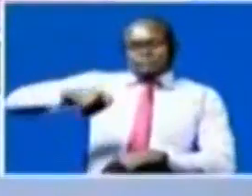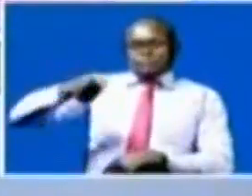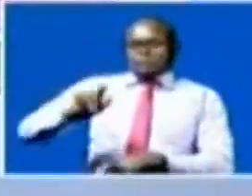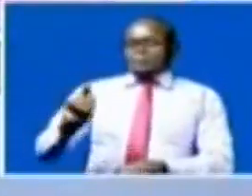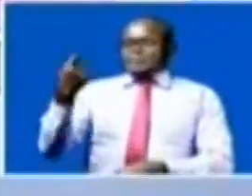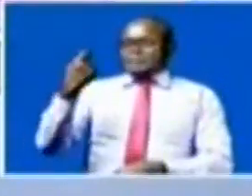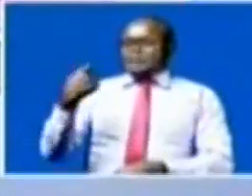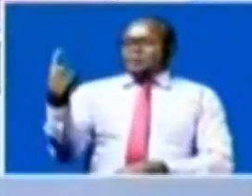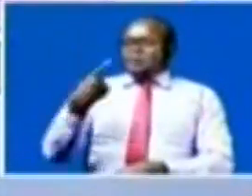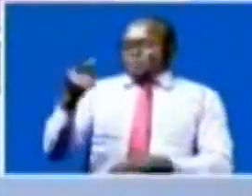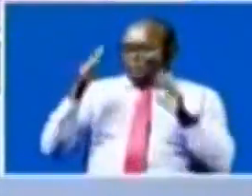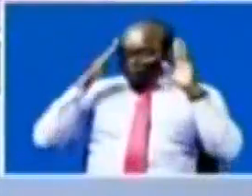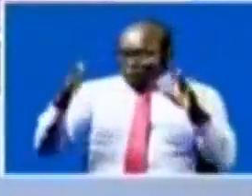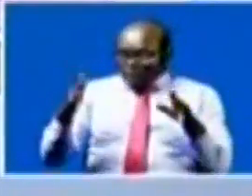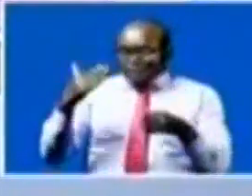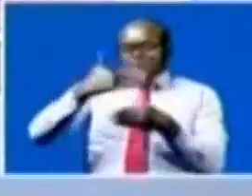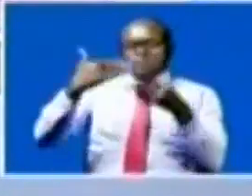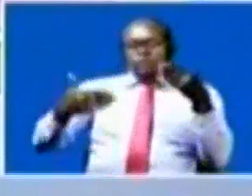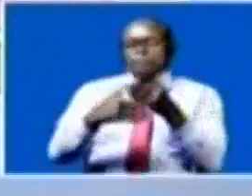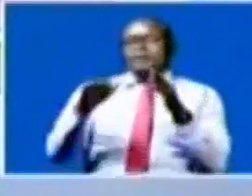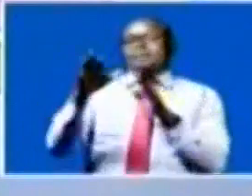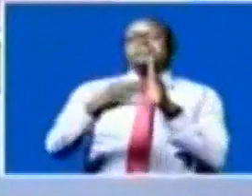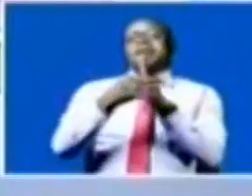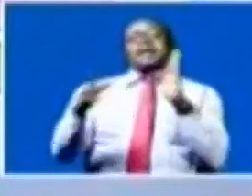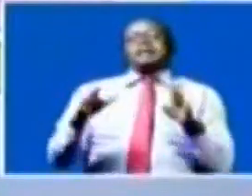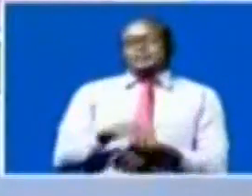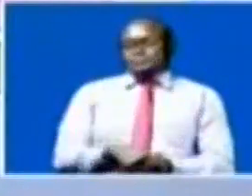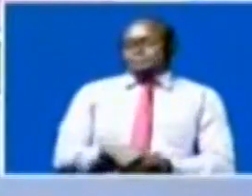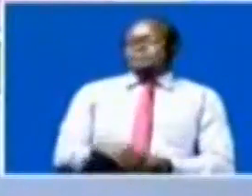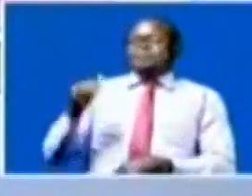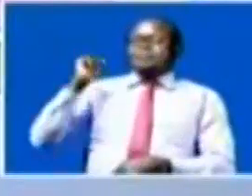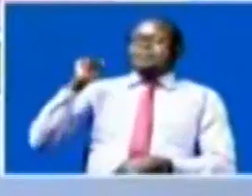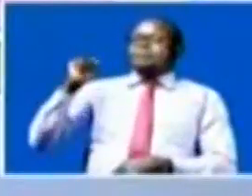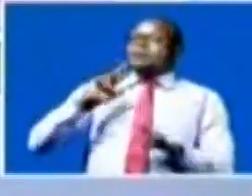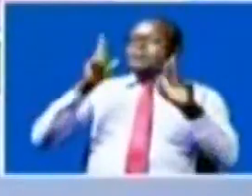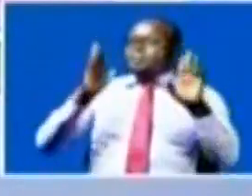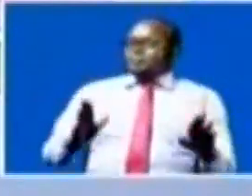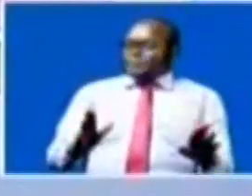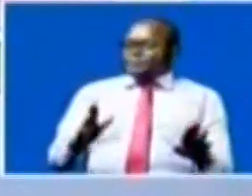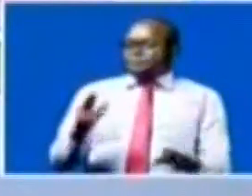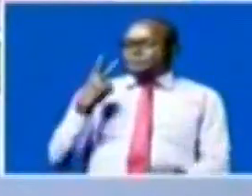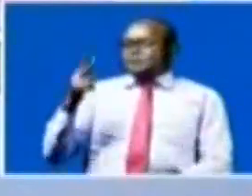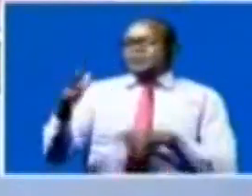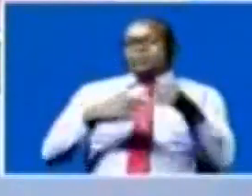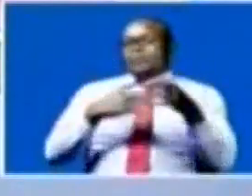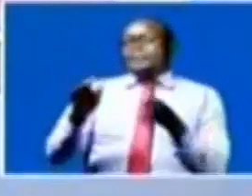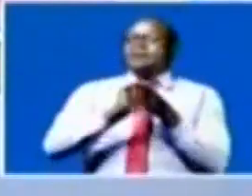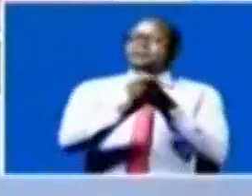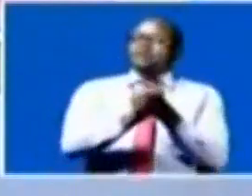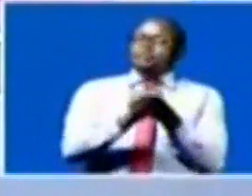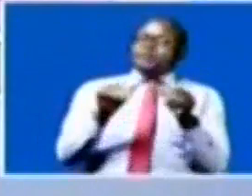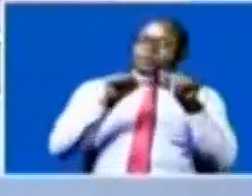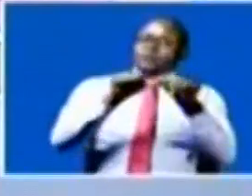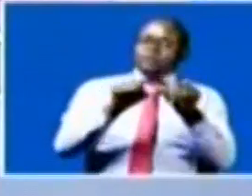appears to be only keen on building his legacy. Our senior political affairs reporter, Chris Thairu, looks at whether Jubilee will